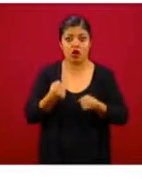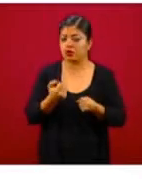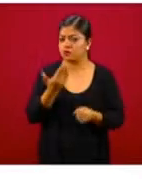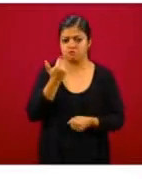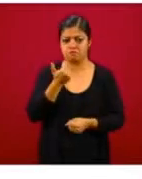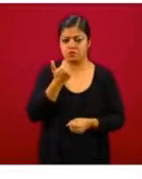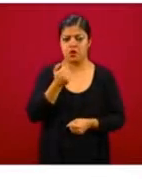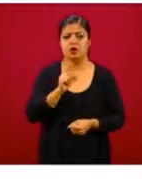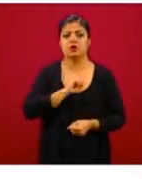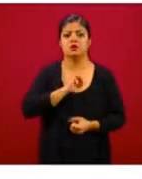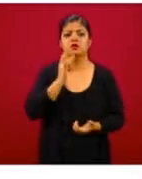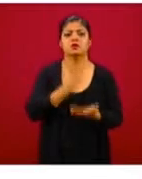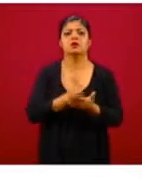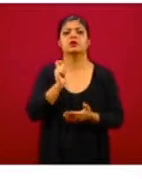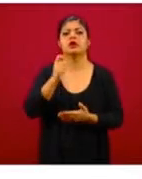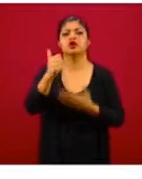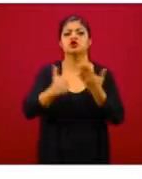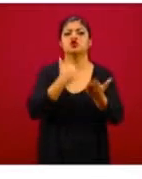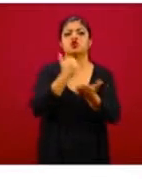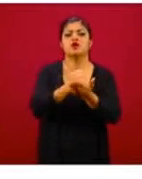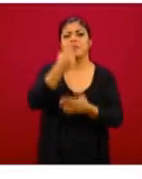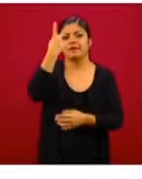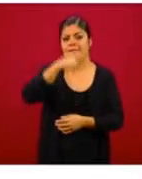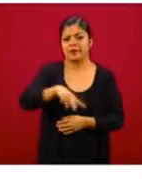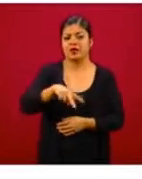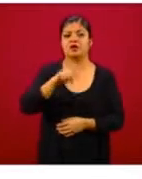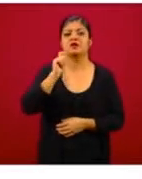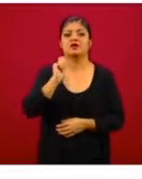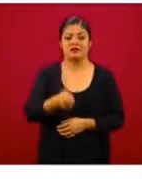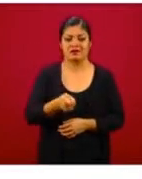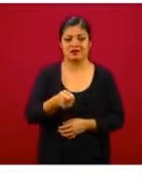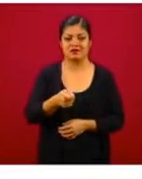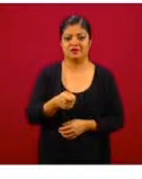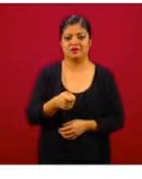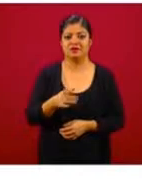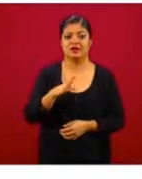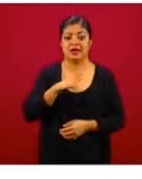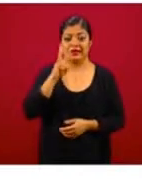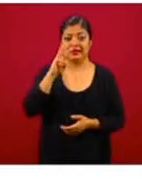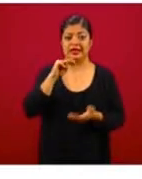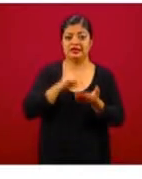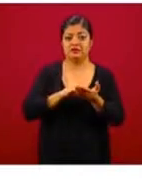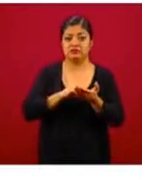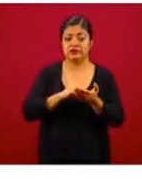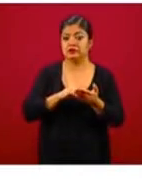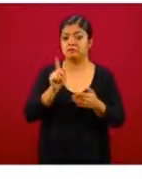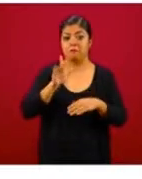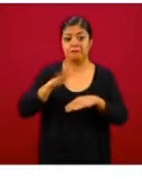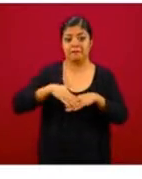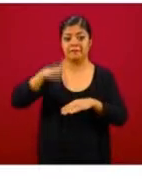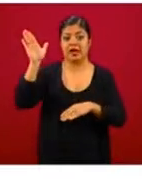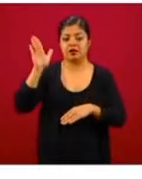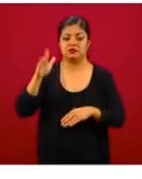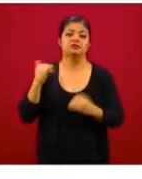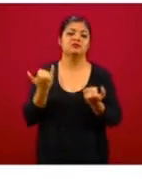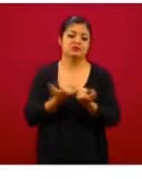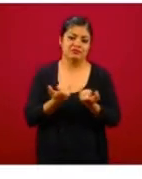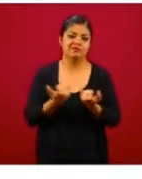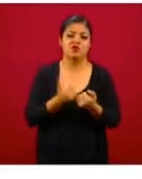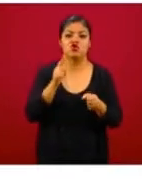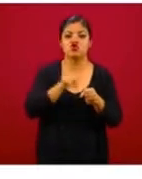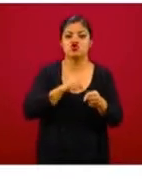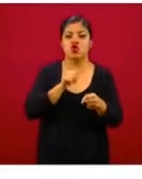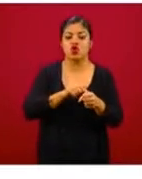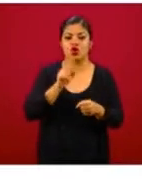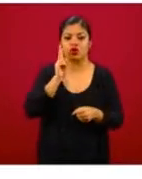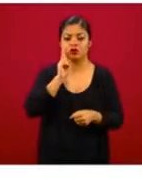epidemic is spread throughout Mexico. We don't see very intense colors here, just in Mexico City. At the top end of